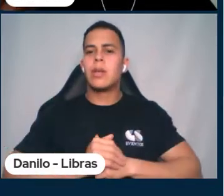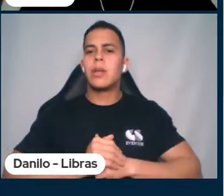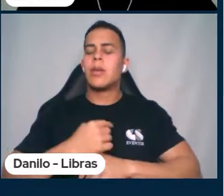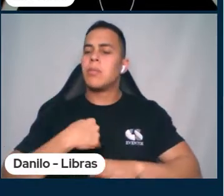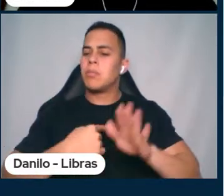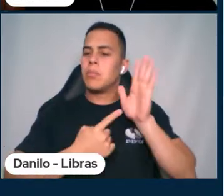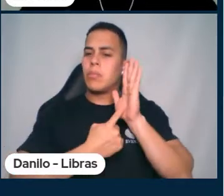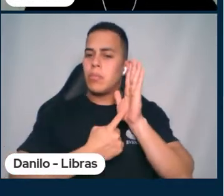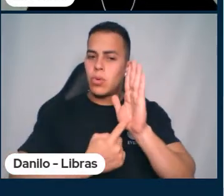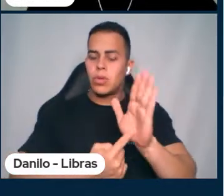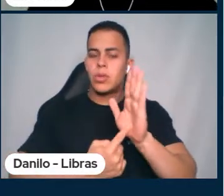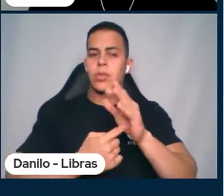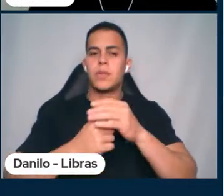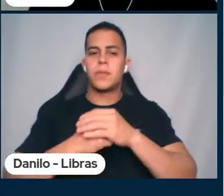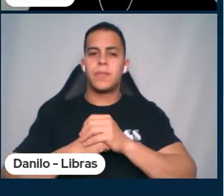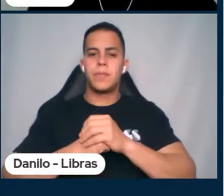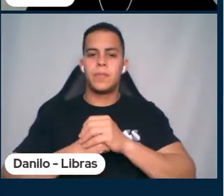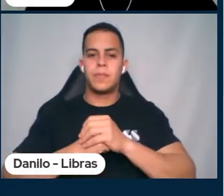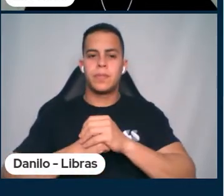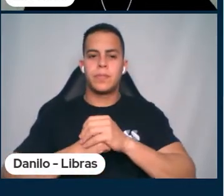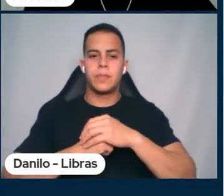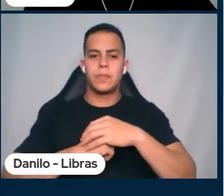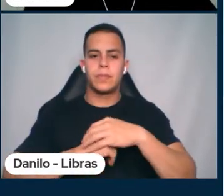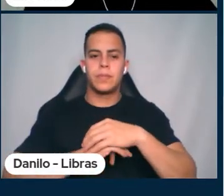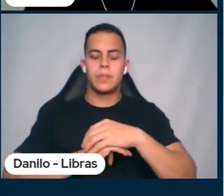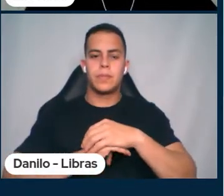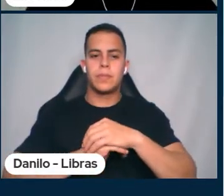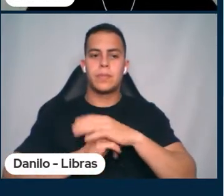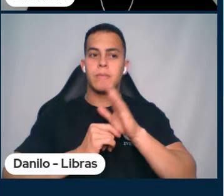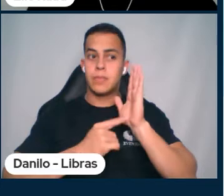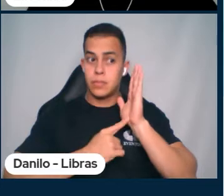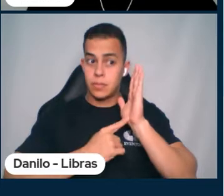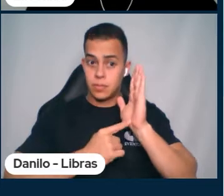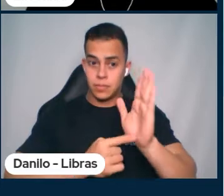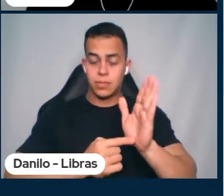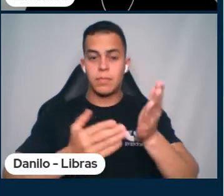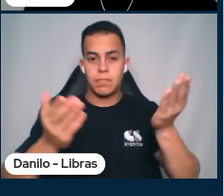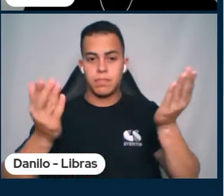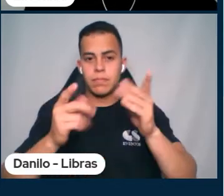the top section of the search result page.